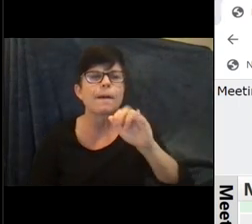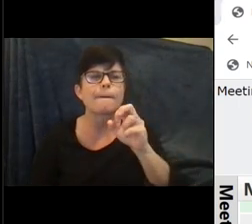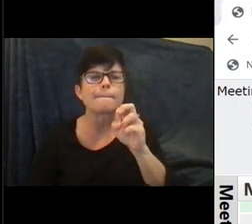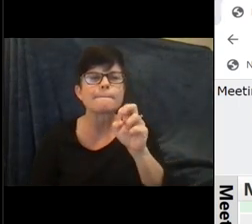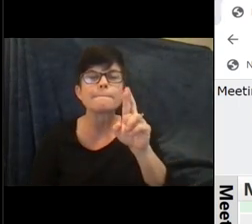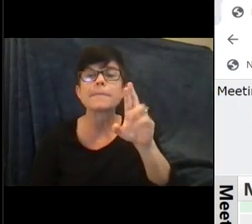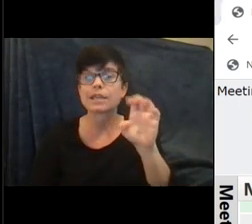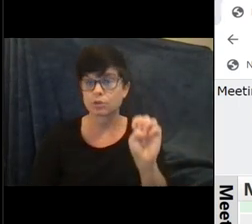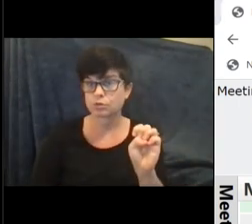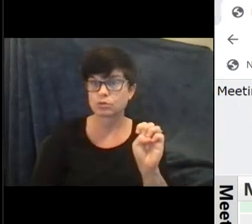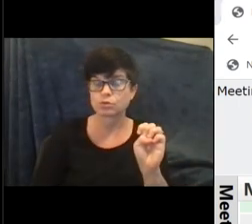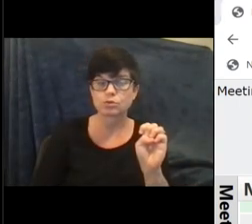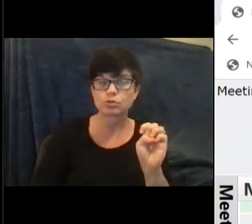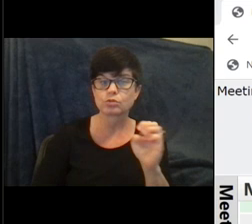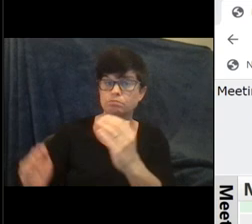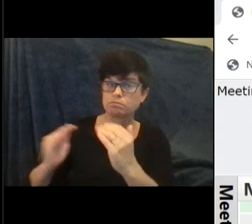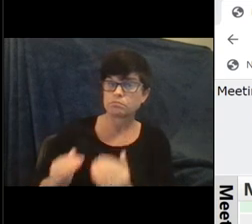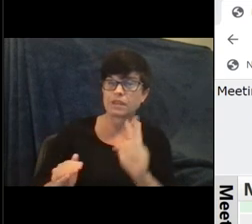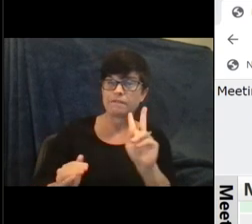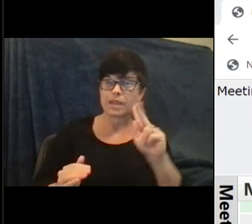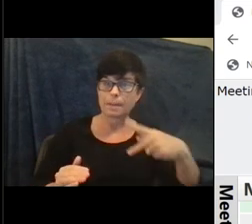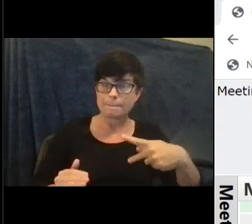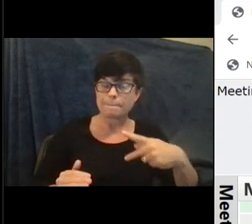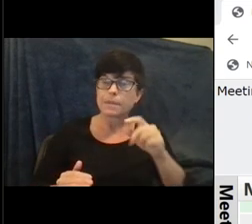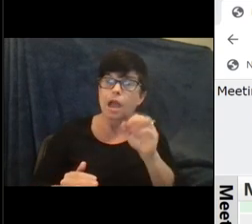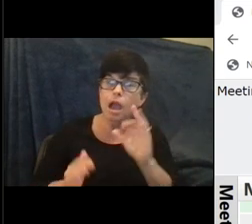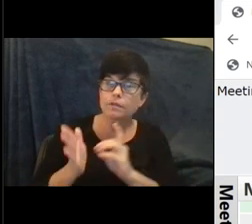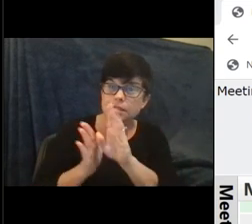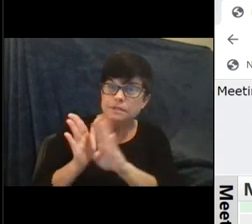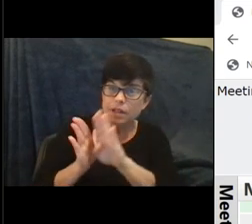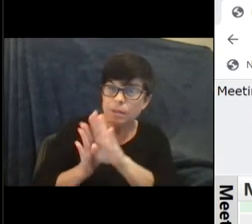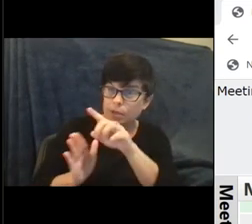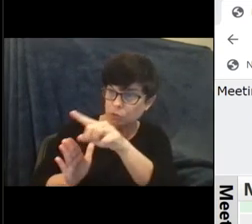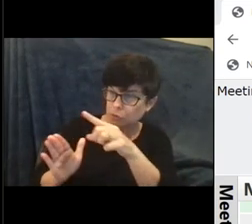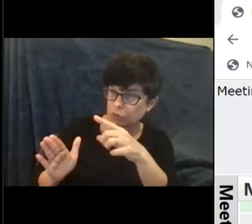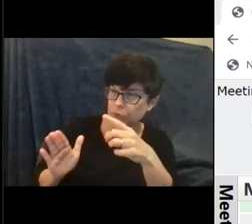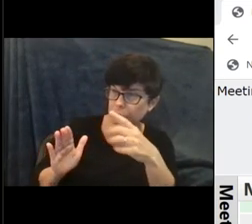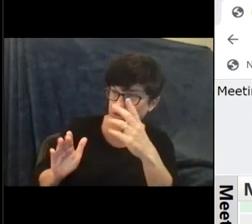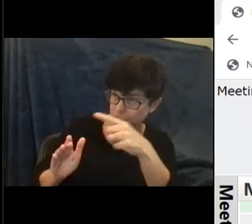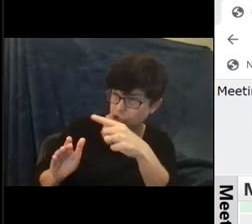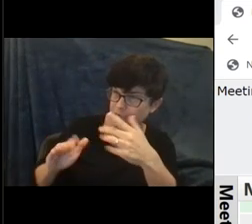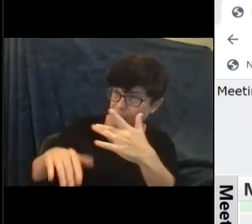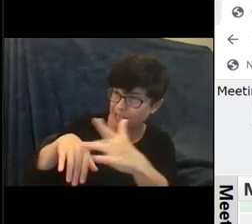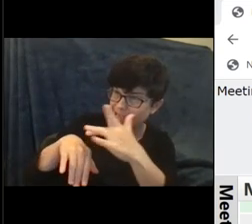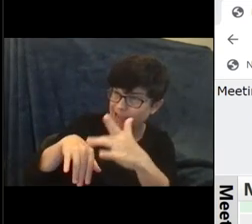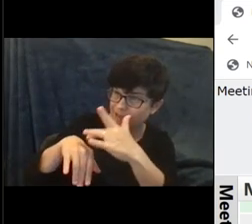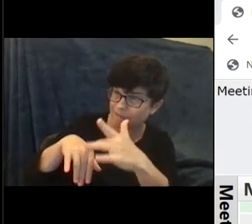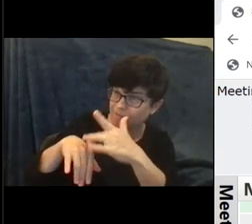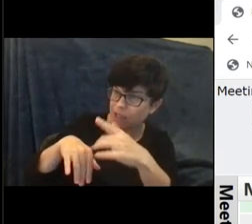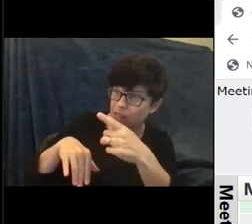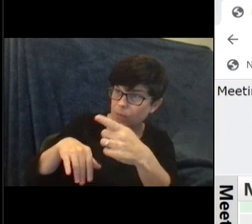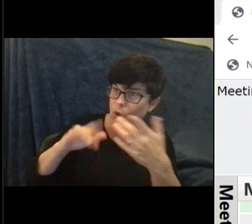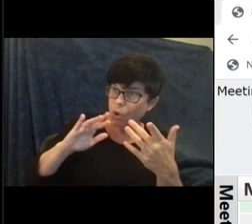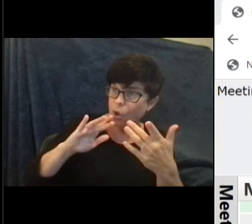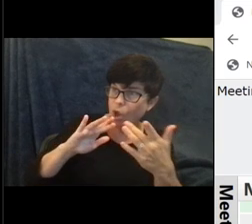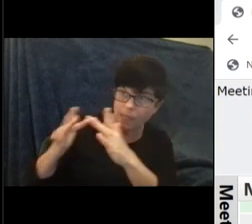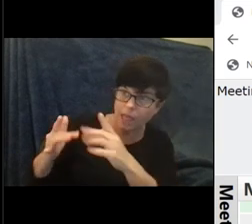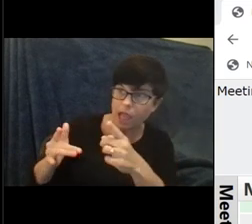of Development, and that she'll be joining us virtually. Ms. Kerfman, is she available? Ms. Collins, you are self-muted. Go ahead and